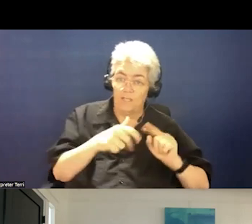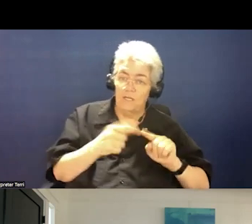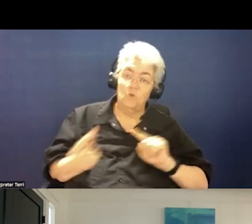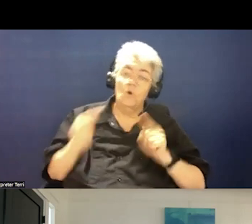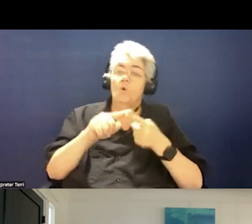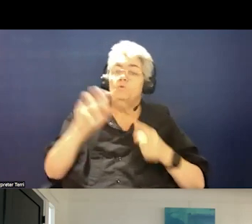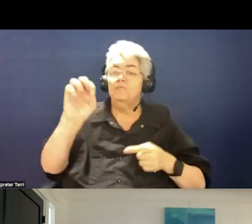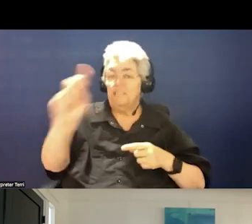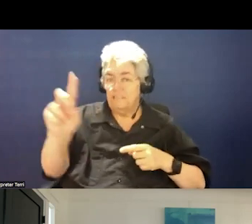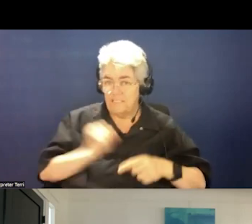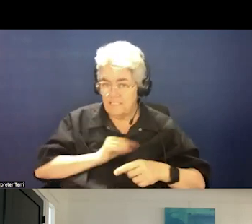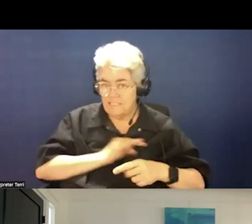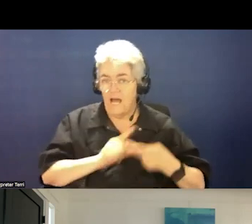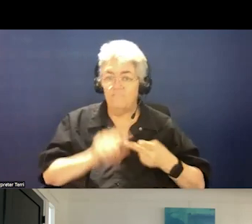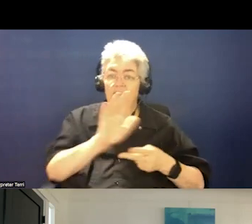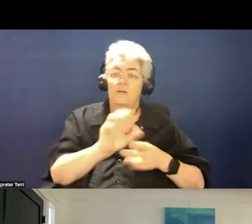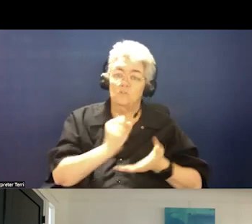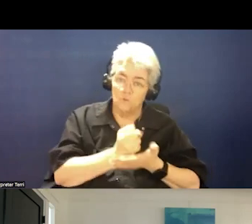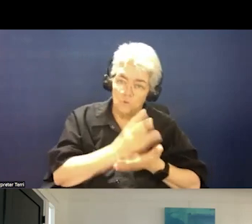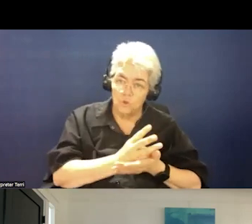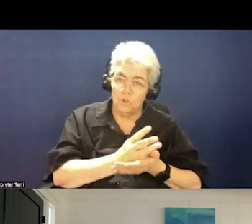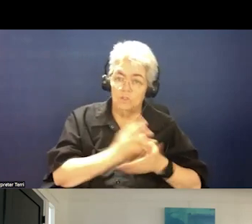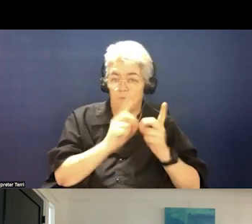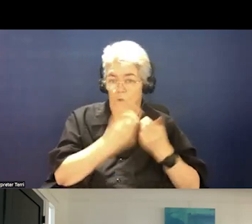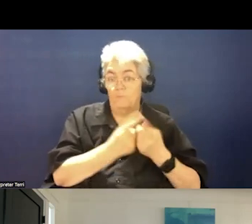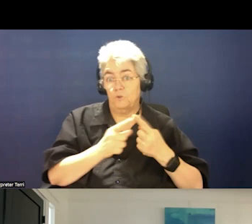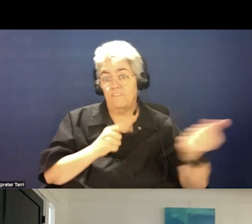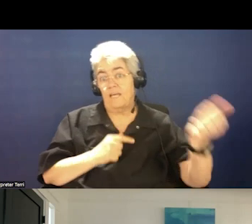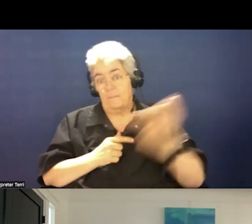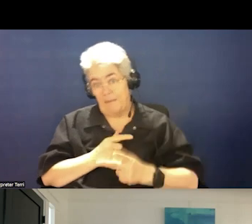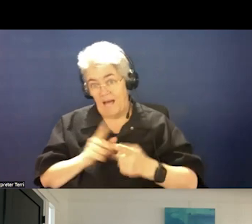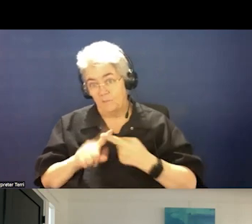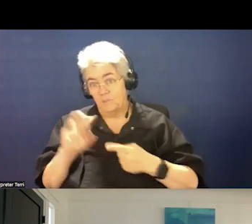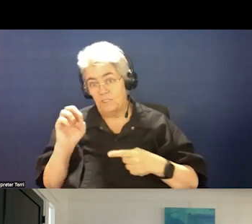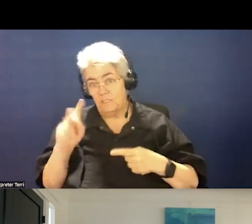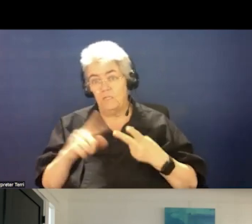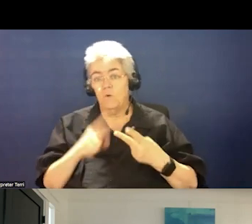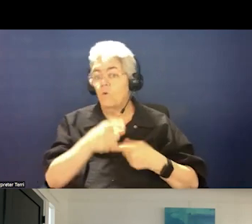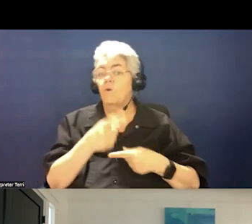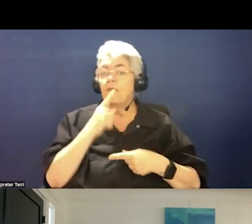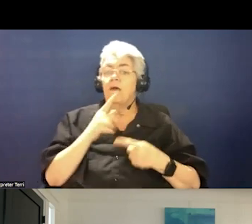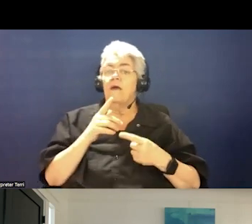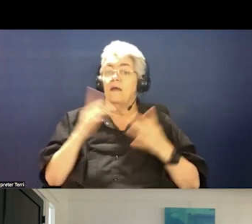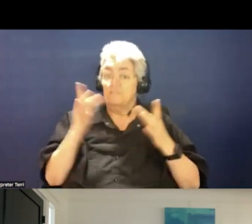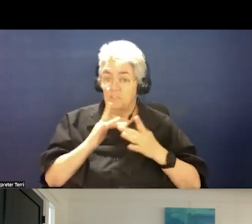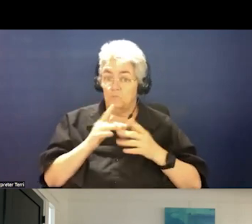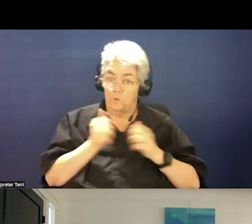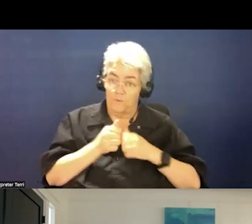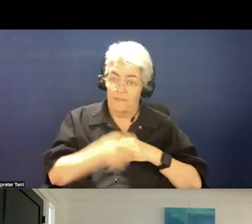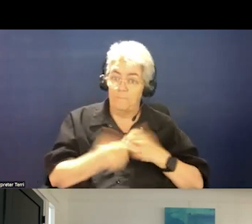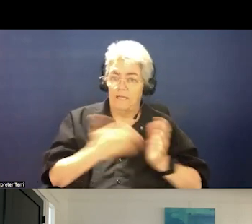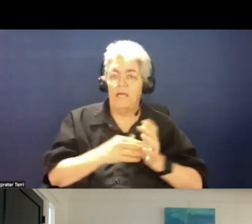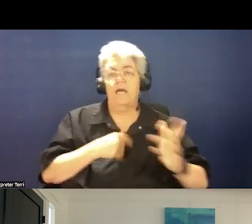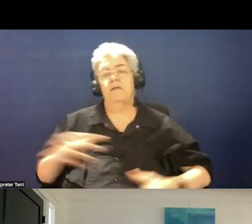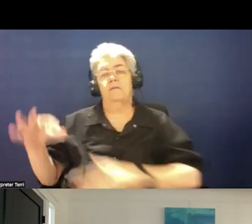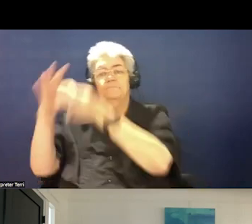work department. So if that kid does come back to the ED or they have a touch point with them again, there's really just all that